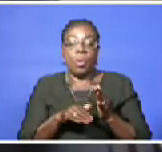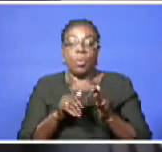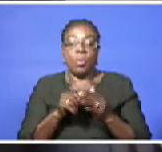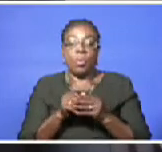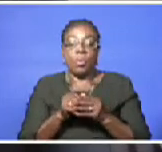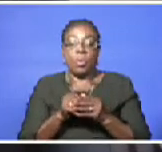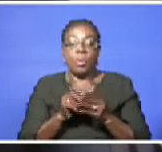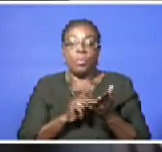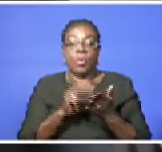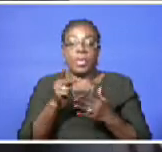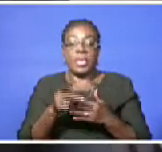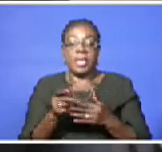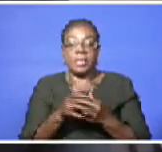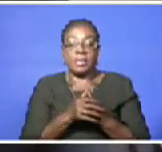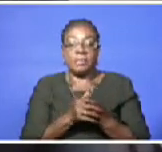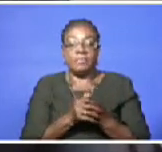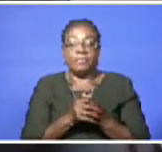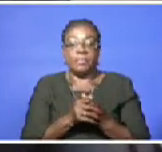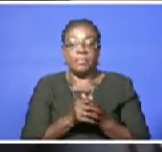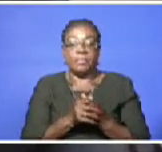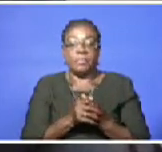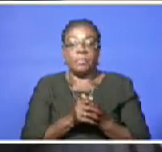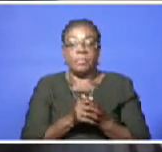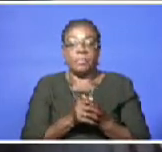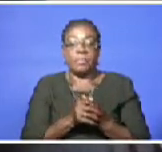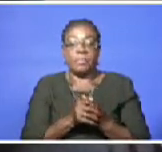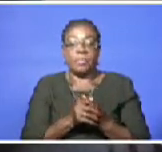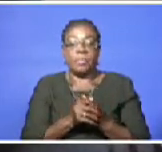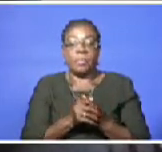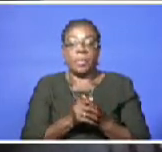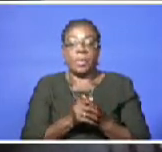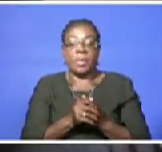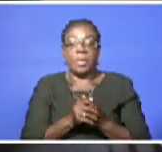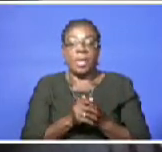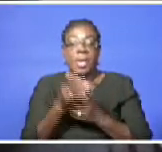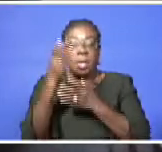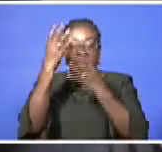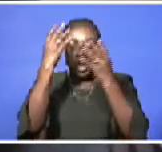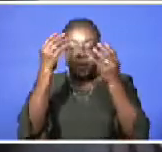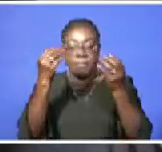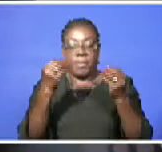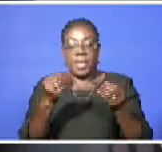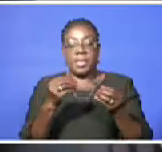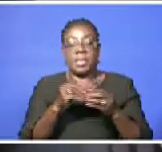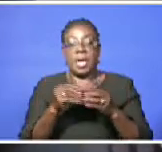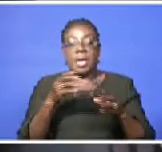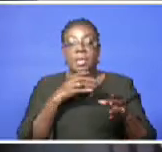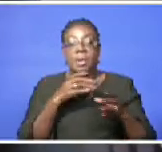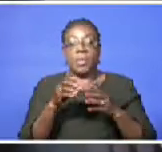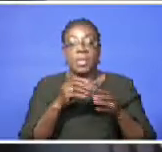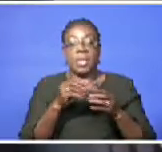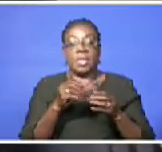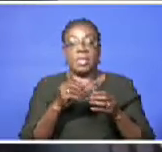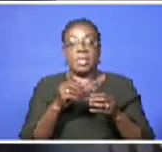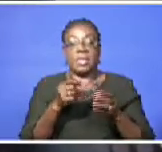low-scale projects, properties. Information and communications